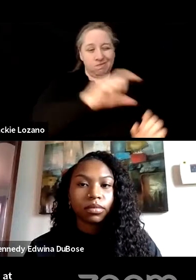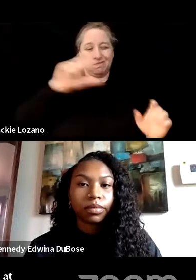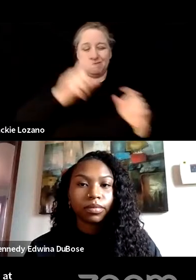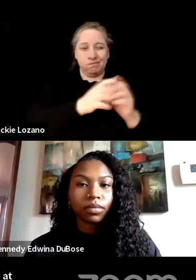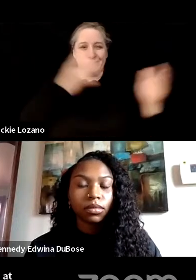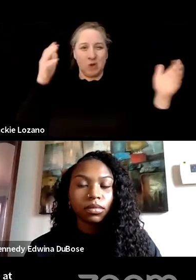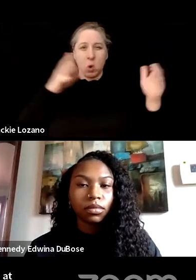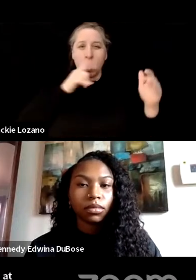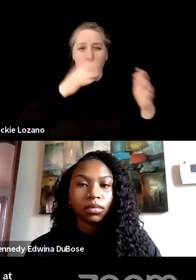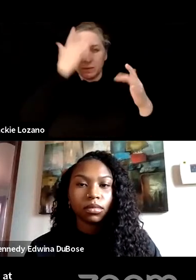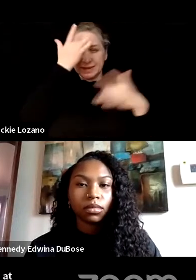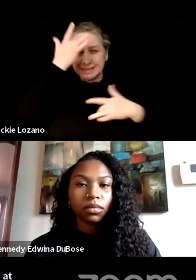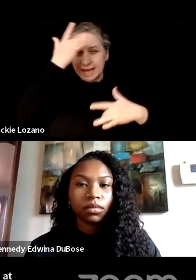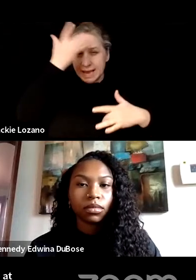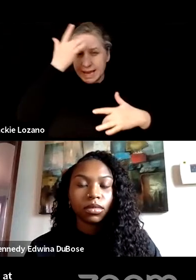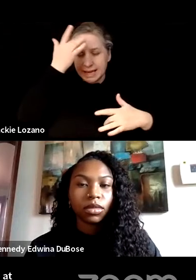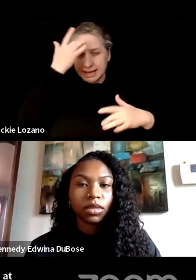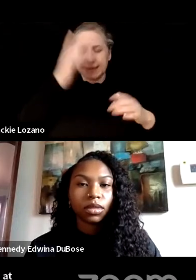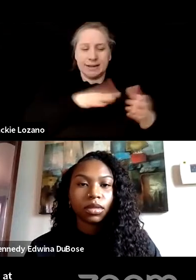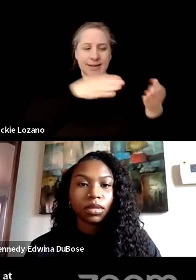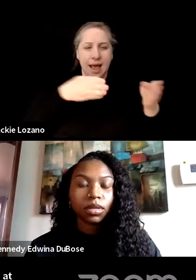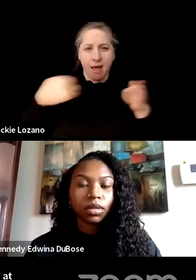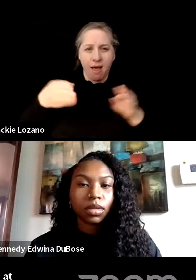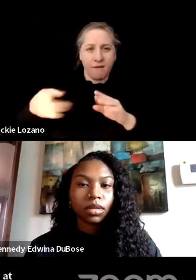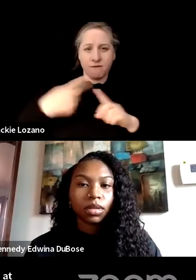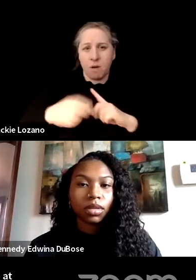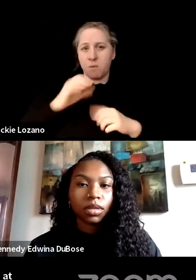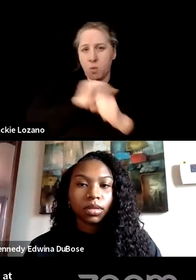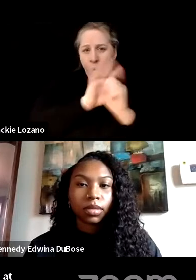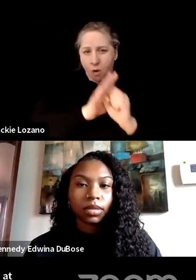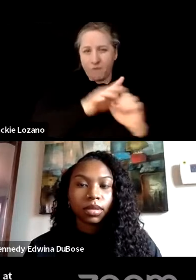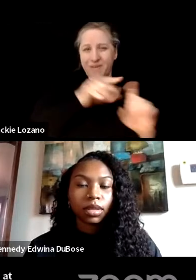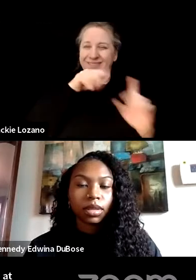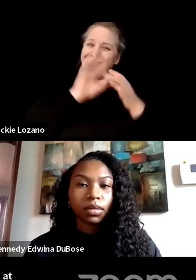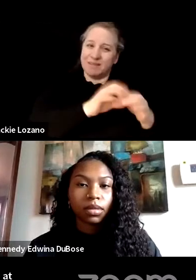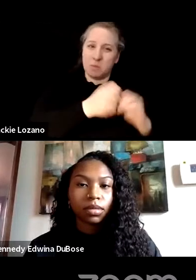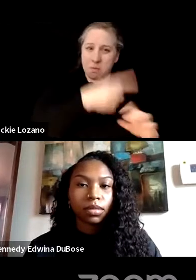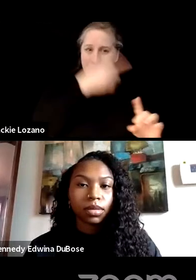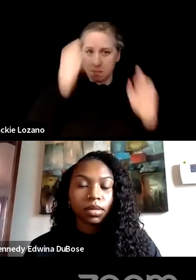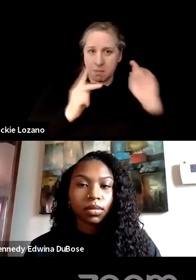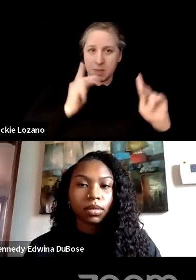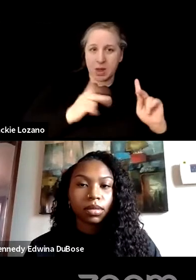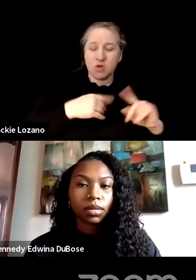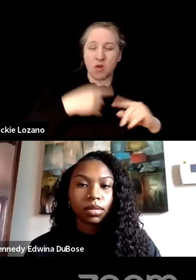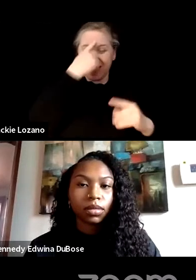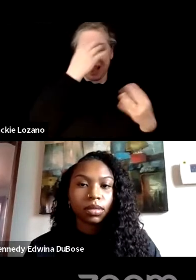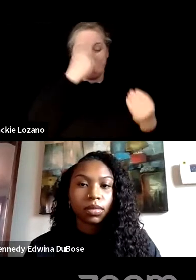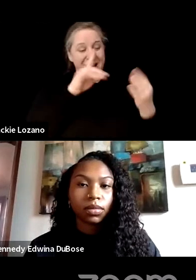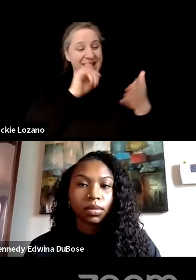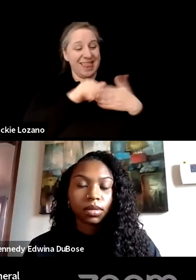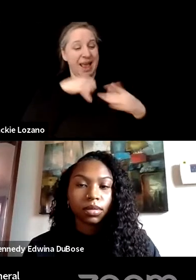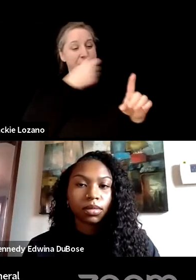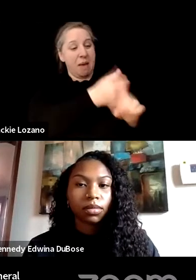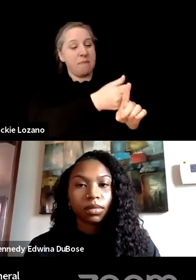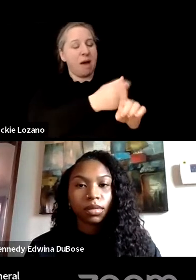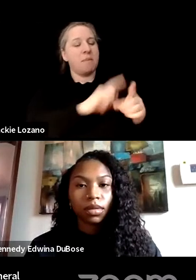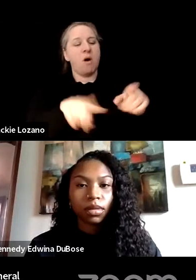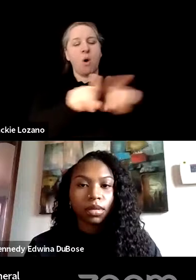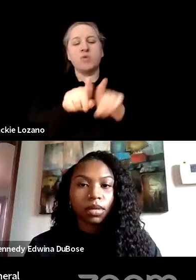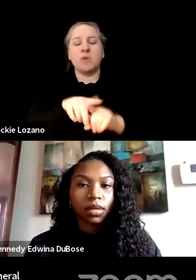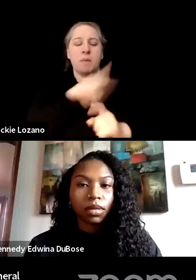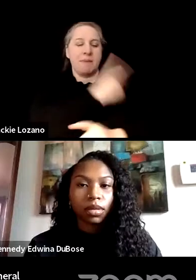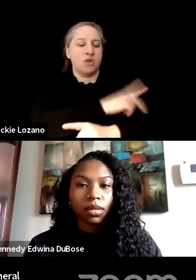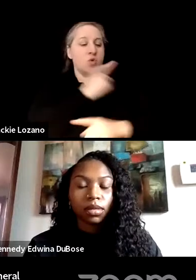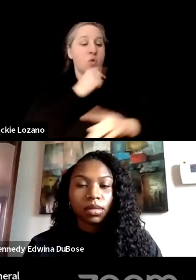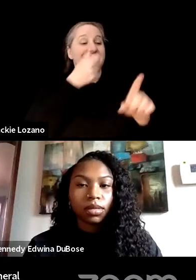deaths. And so just thinking about that and the impact of patients who get COVID, but also the impact and the strain it